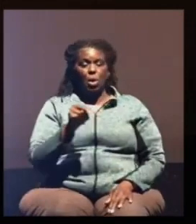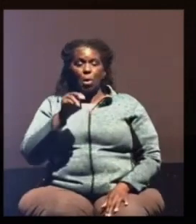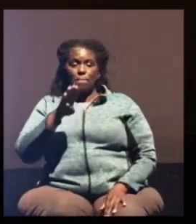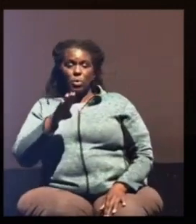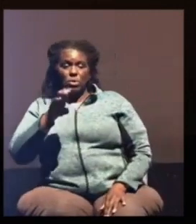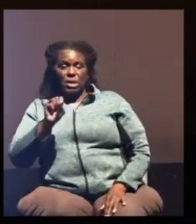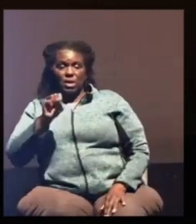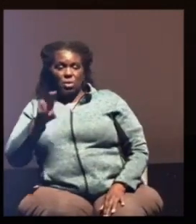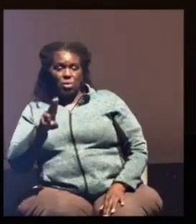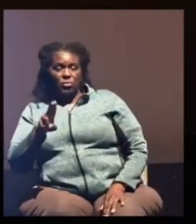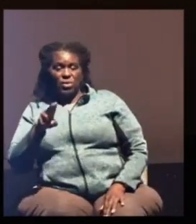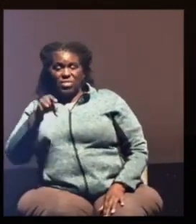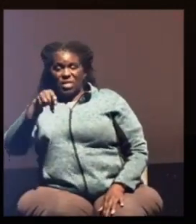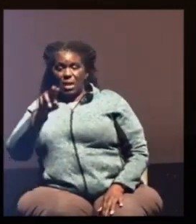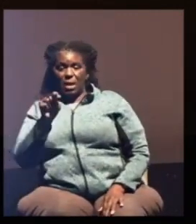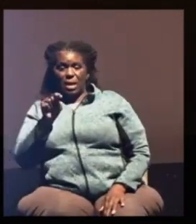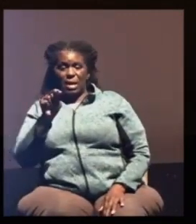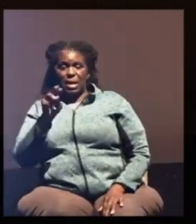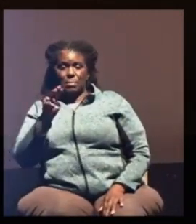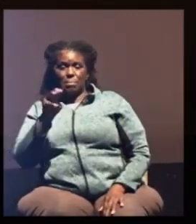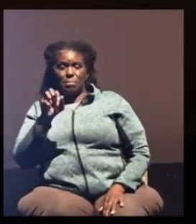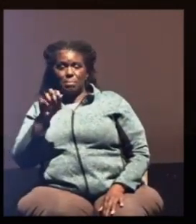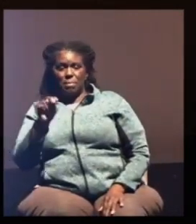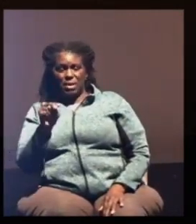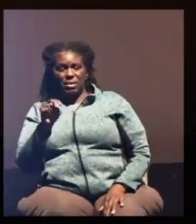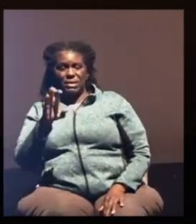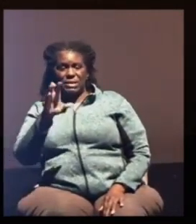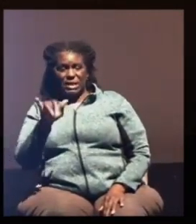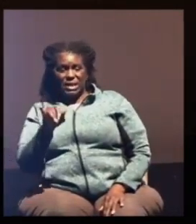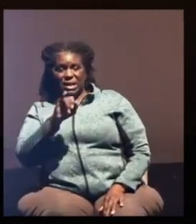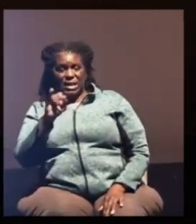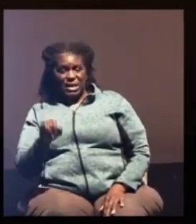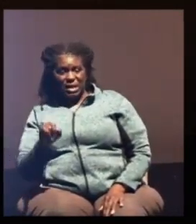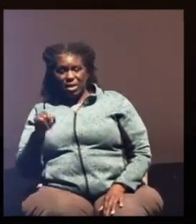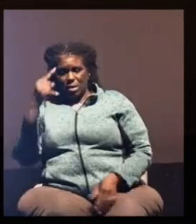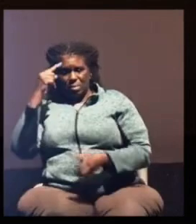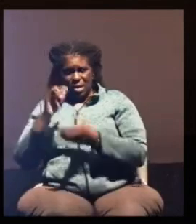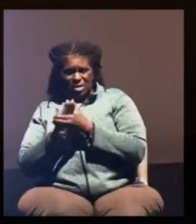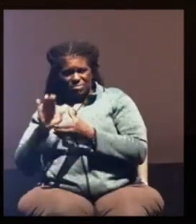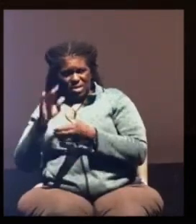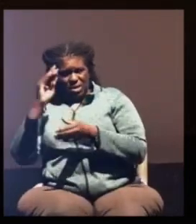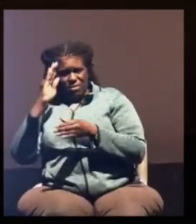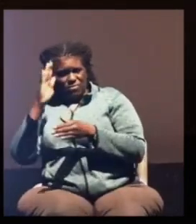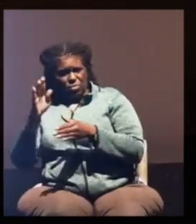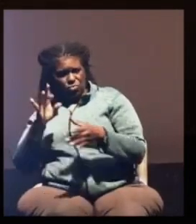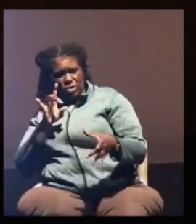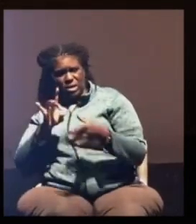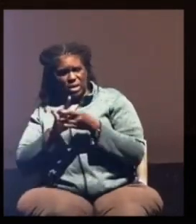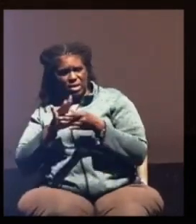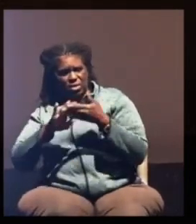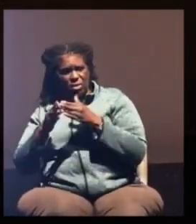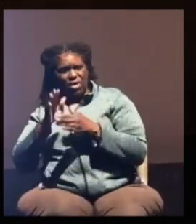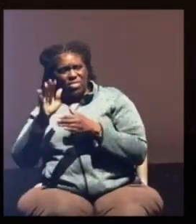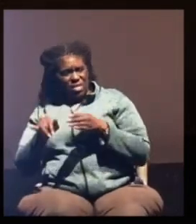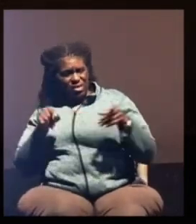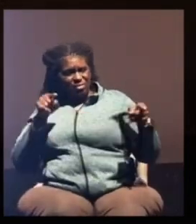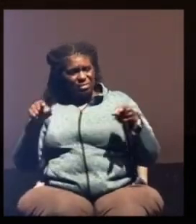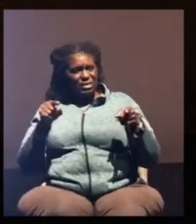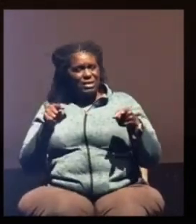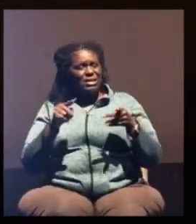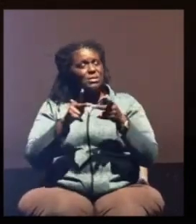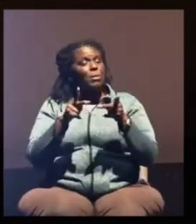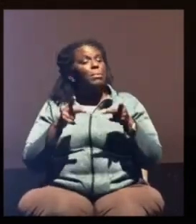in Muncie, believing that their future was tied to the community. I believe these are the points of leverage for higher